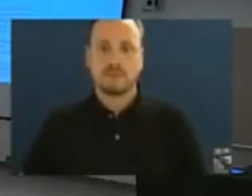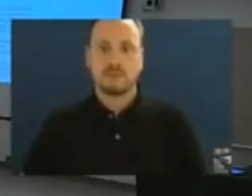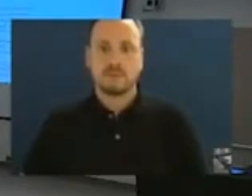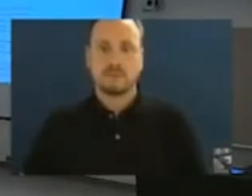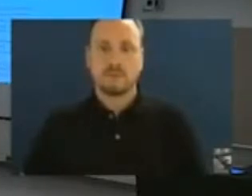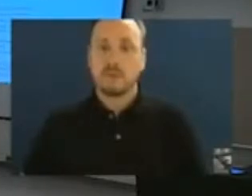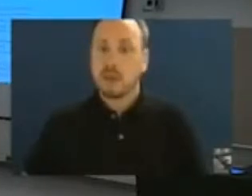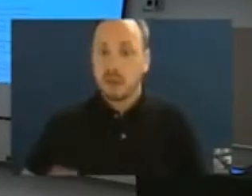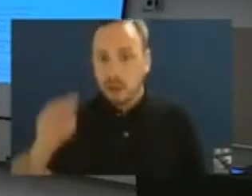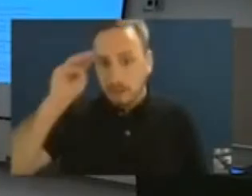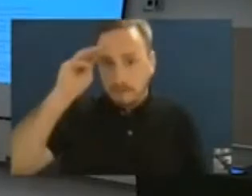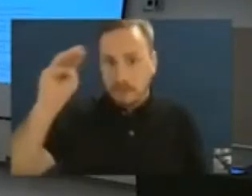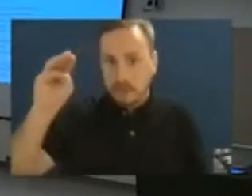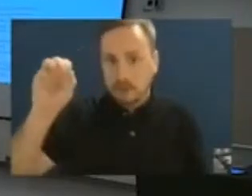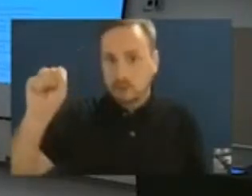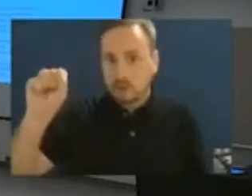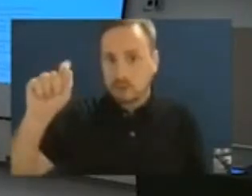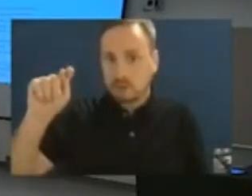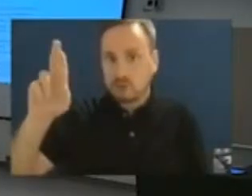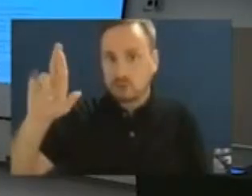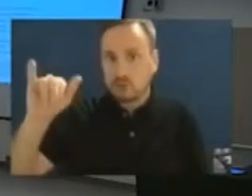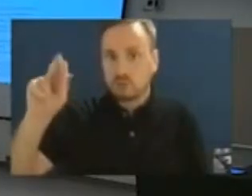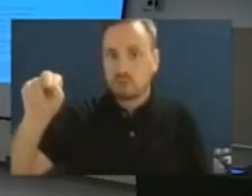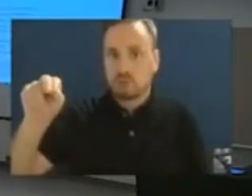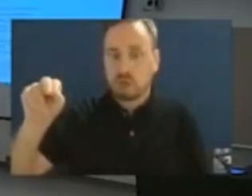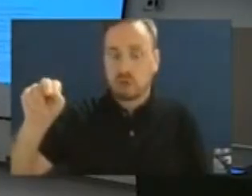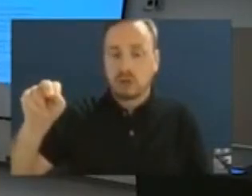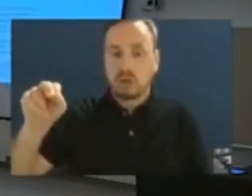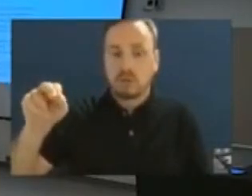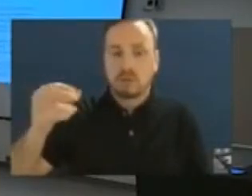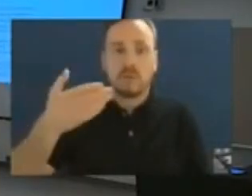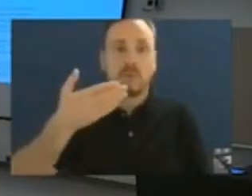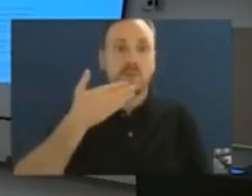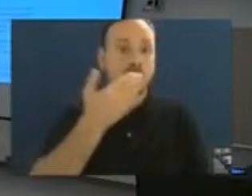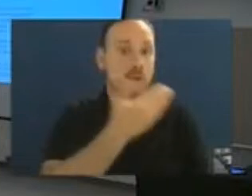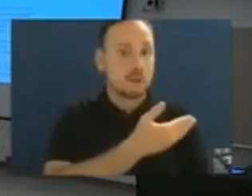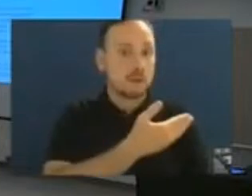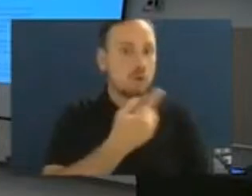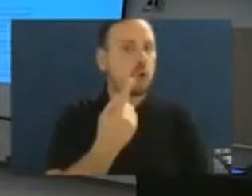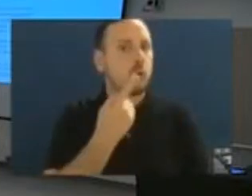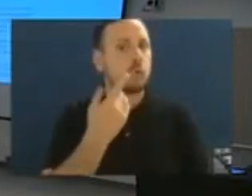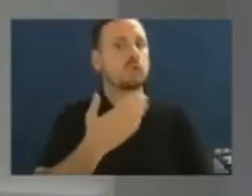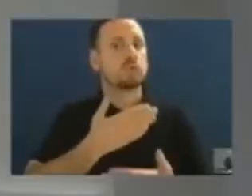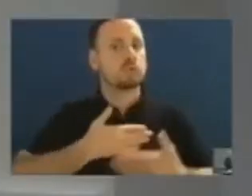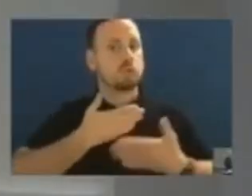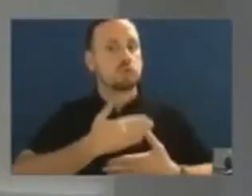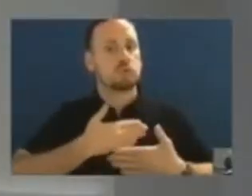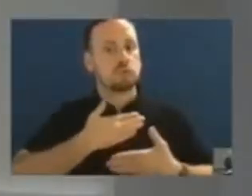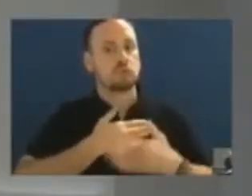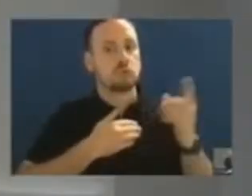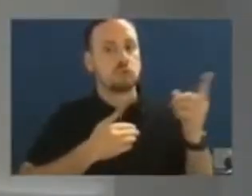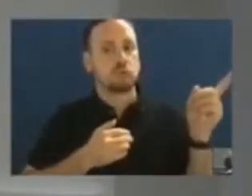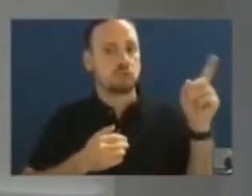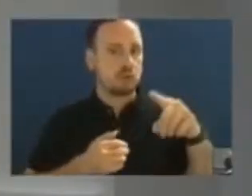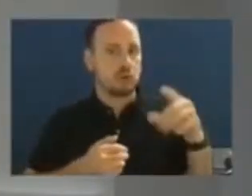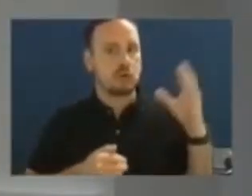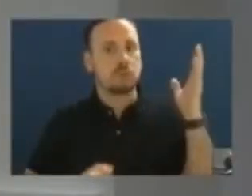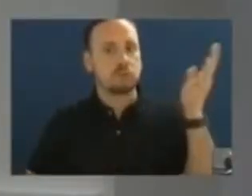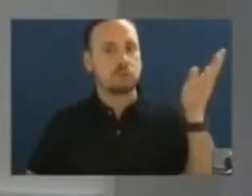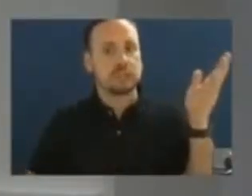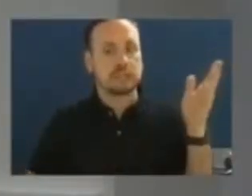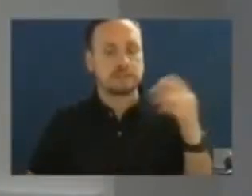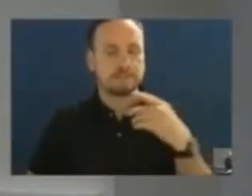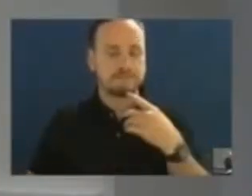Chair. And Brian, thank you. Always enjoy having you come and present. That there's